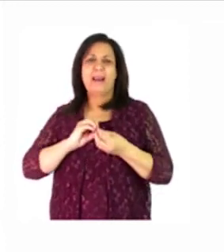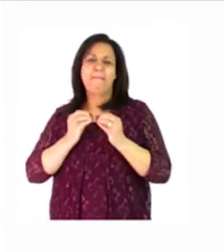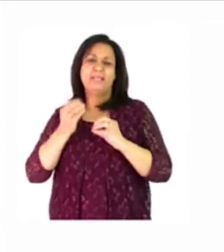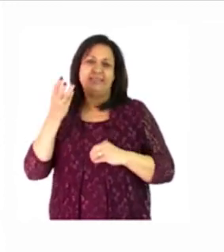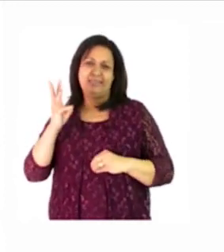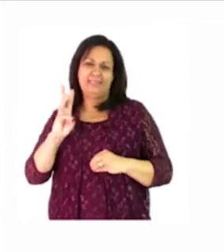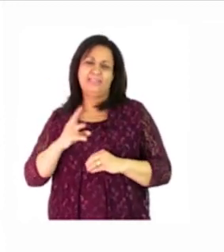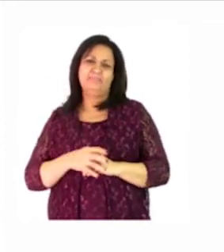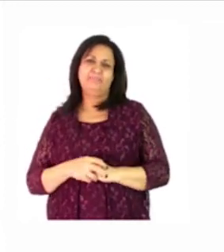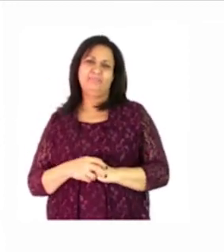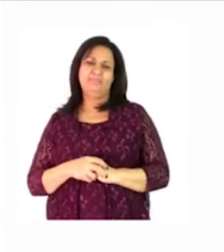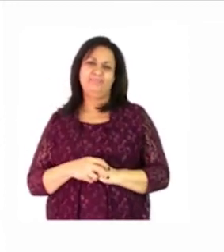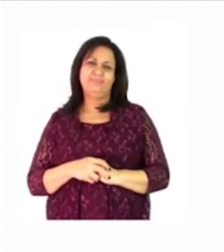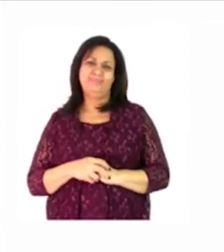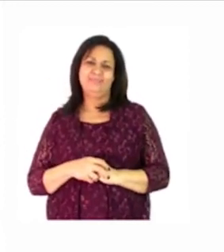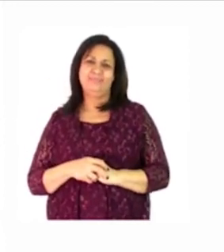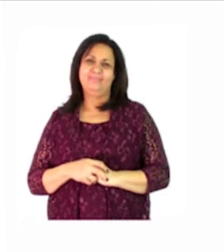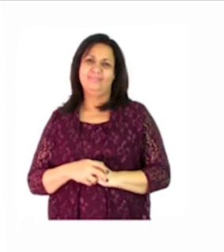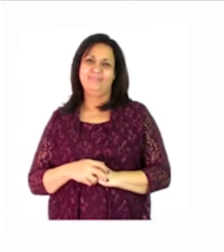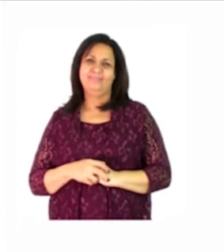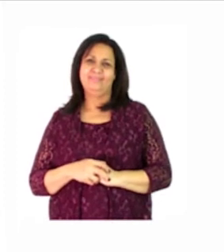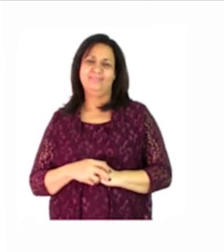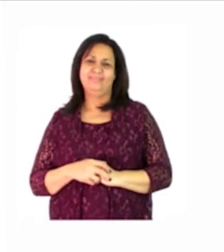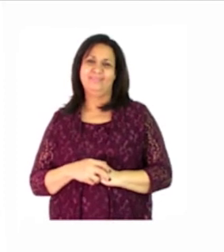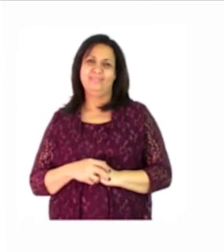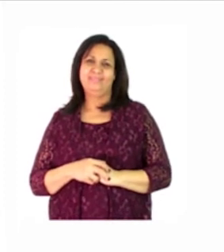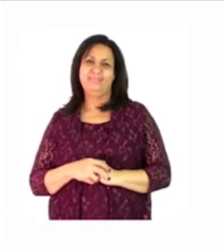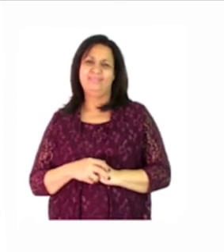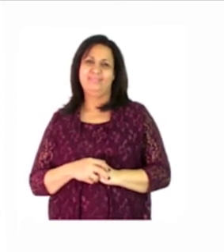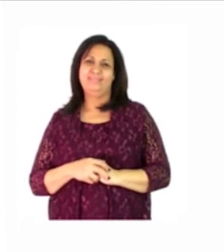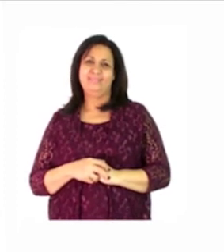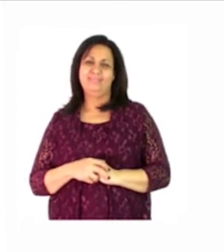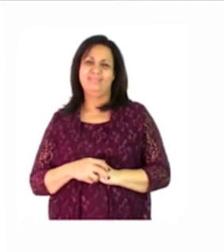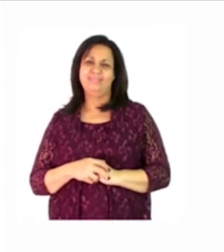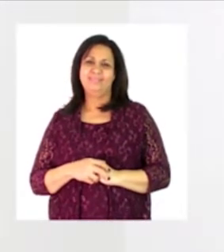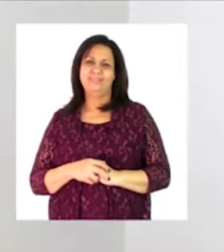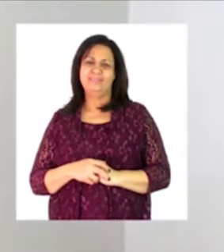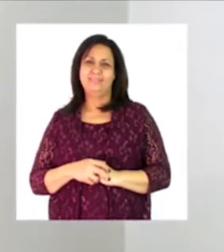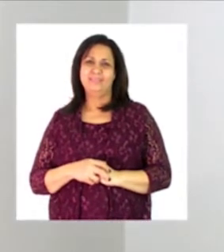6. When we write number 6, we always